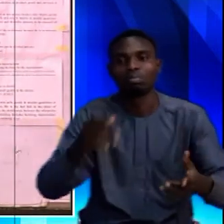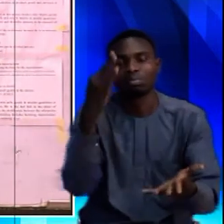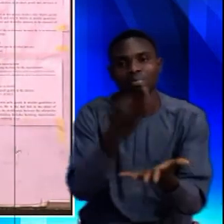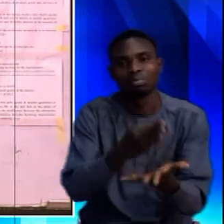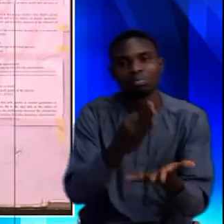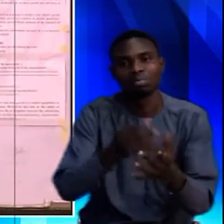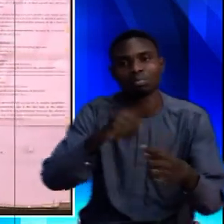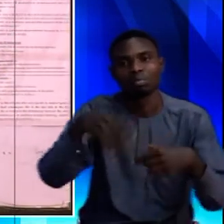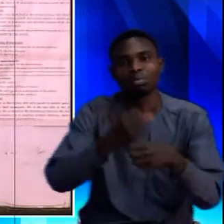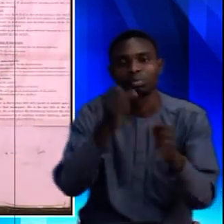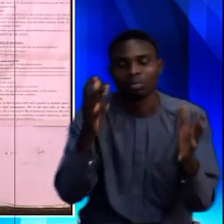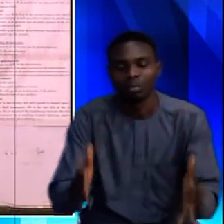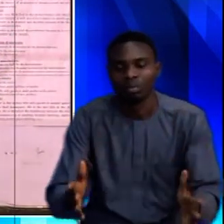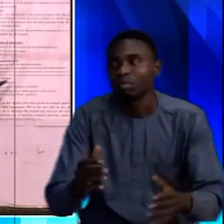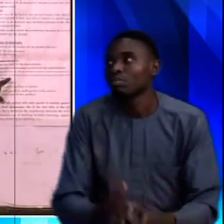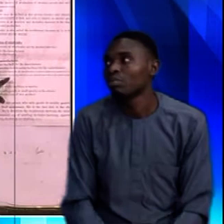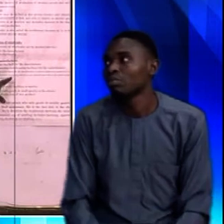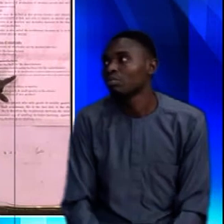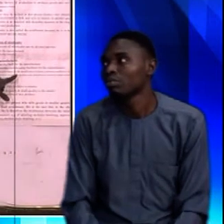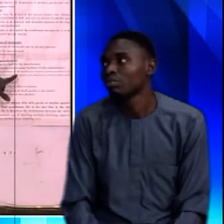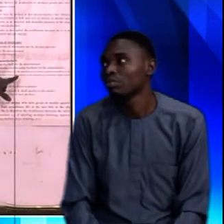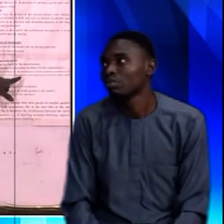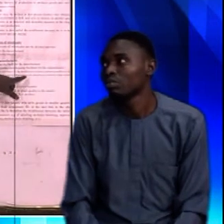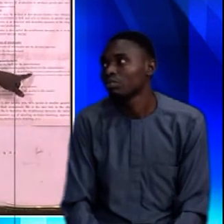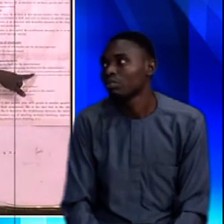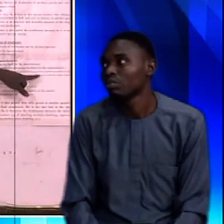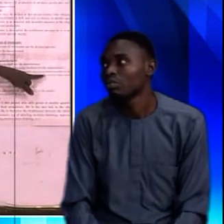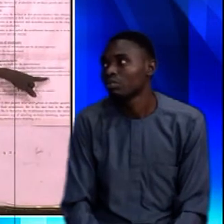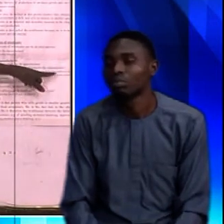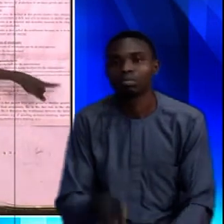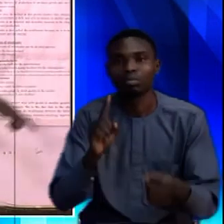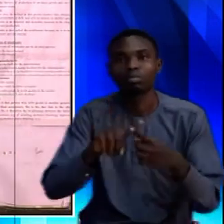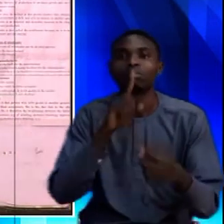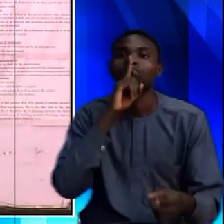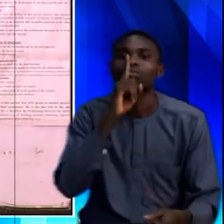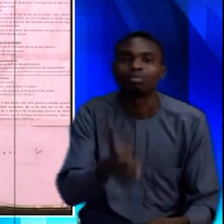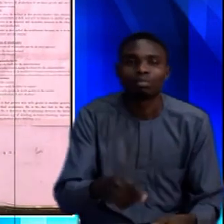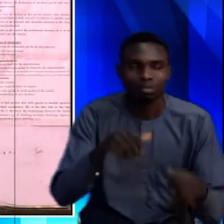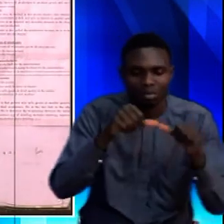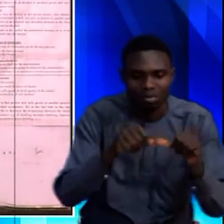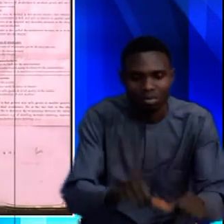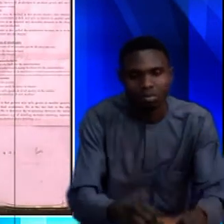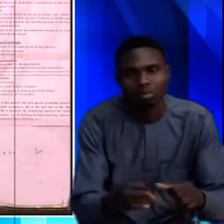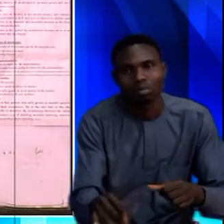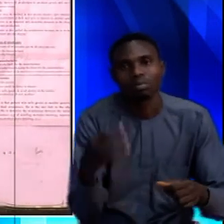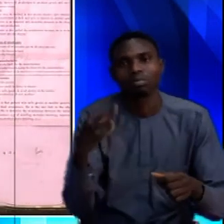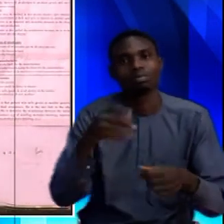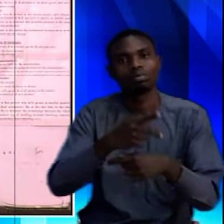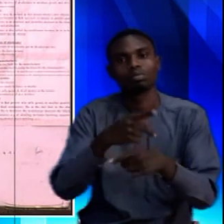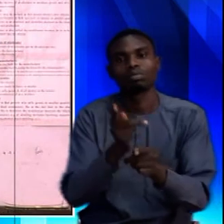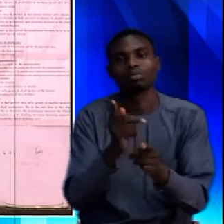to manufacturer. After he provides funds to the manufacturer to ensure that continuation of the product or the